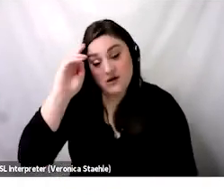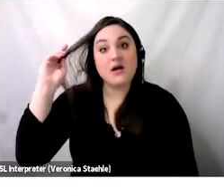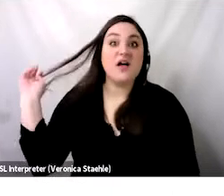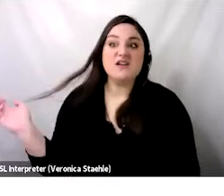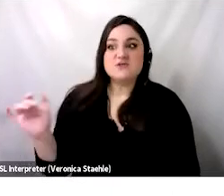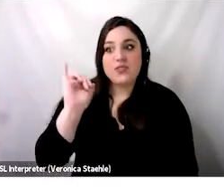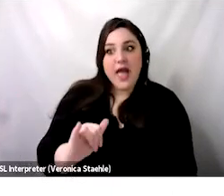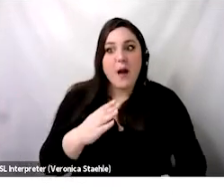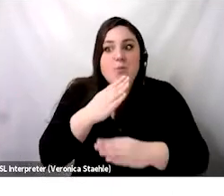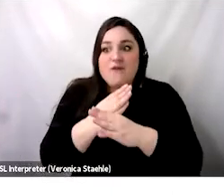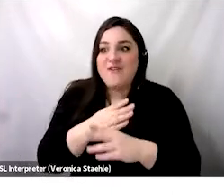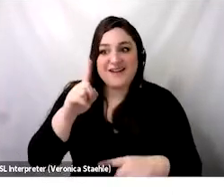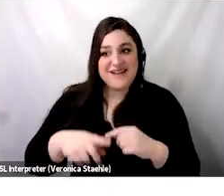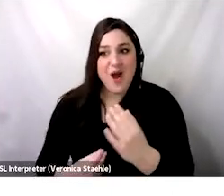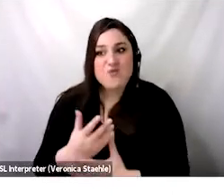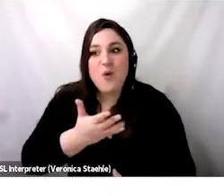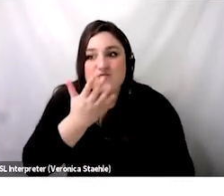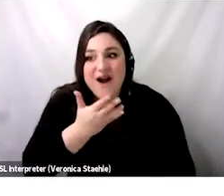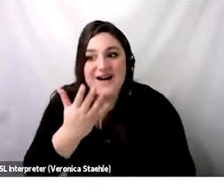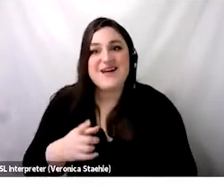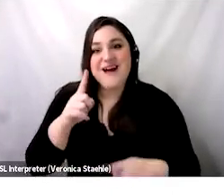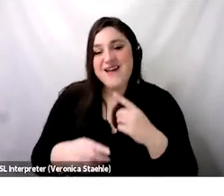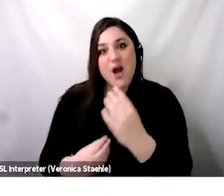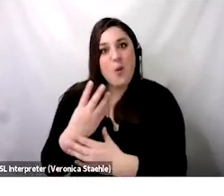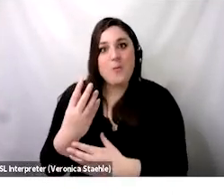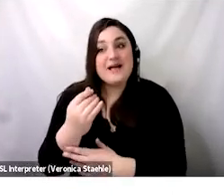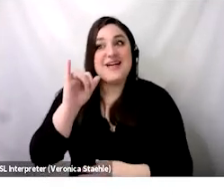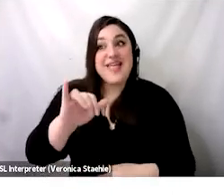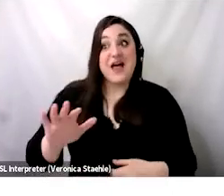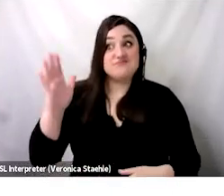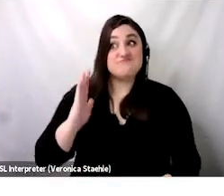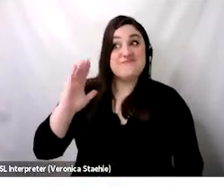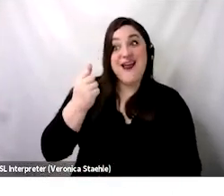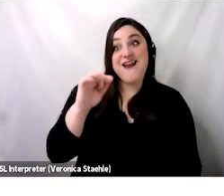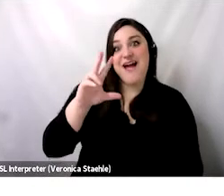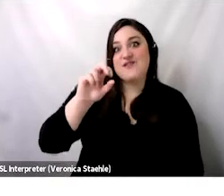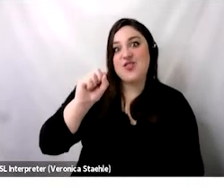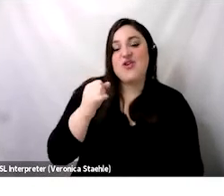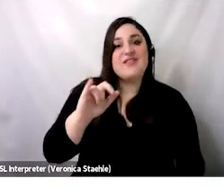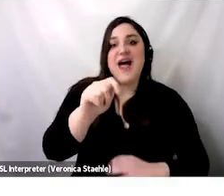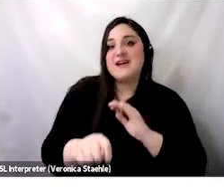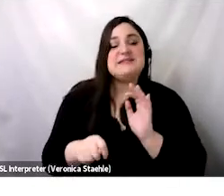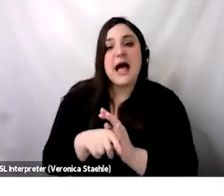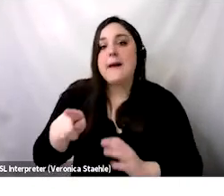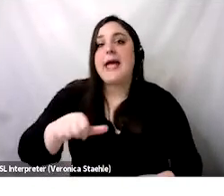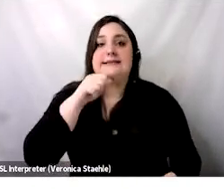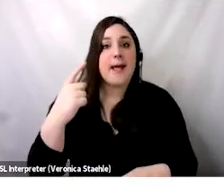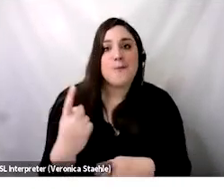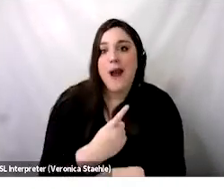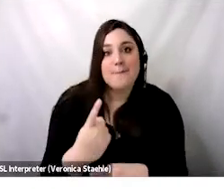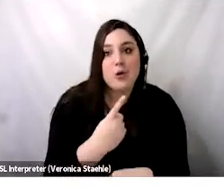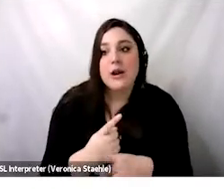crops that were not conducive for the soil, especially in areas that were prone to drought, that were